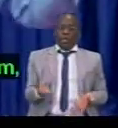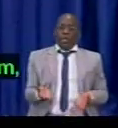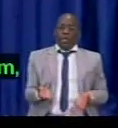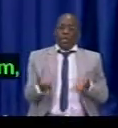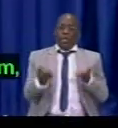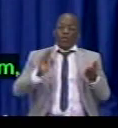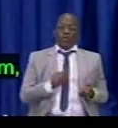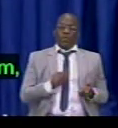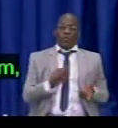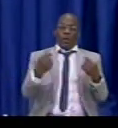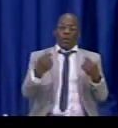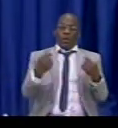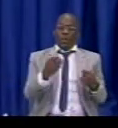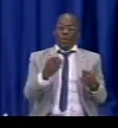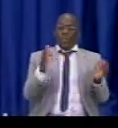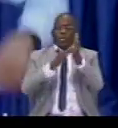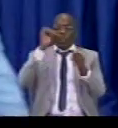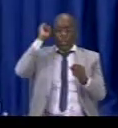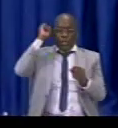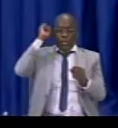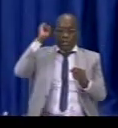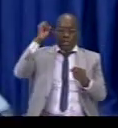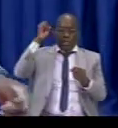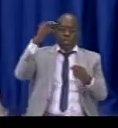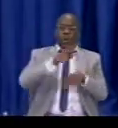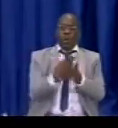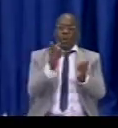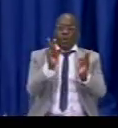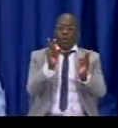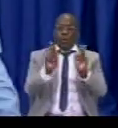now, praise his name, all his saints of